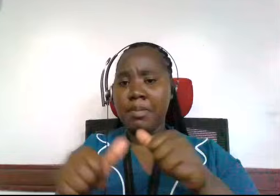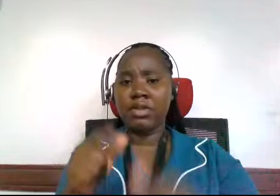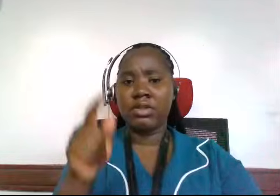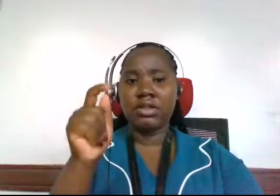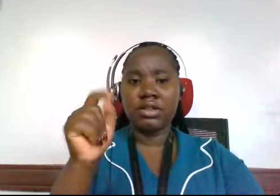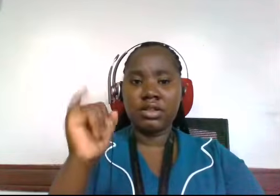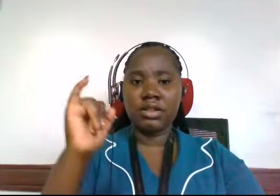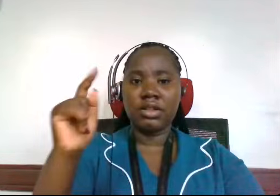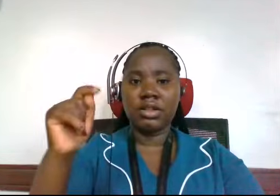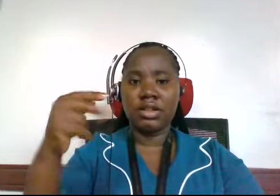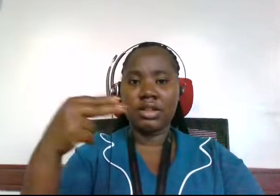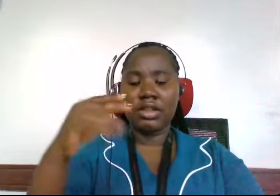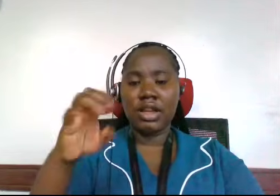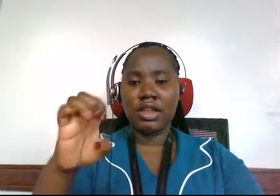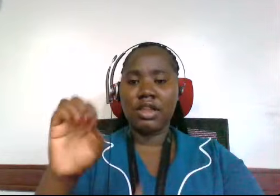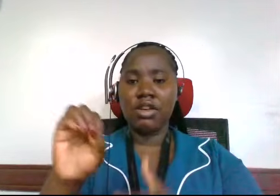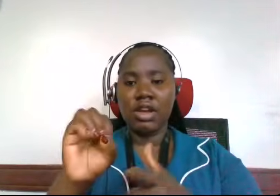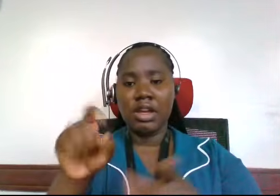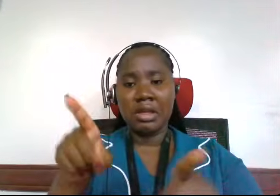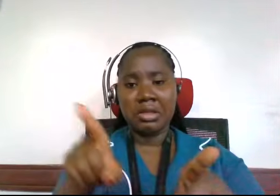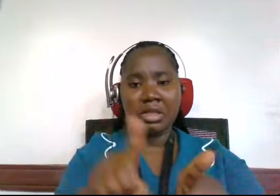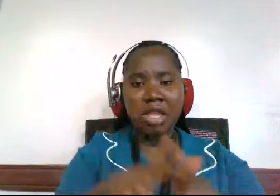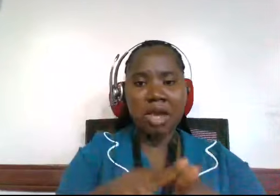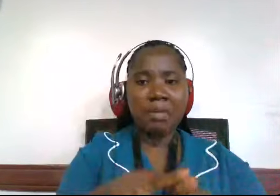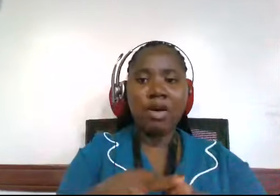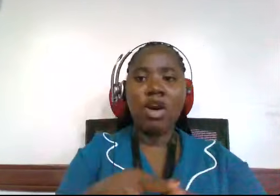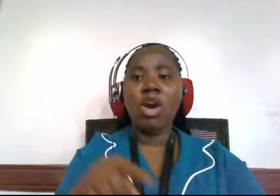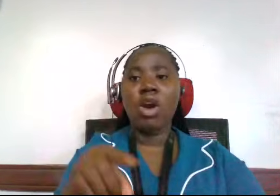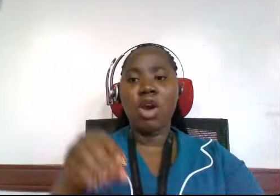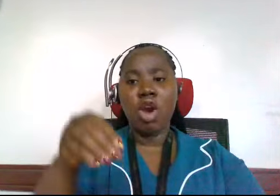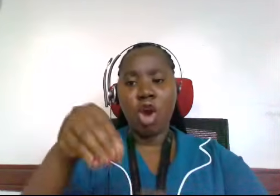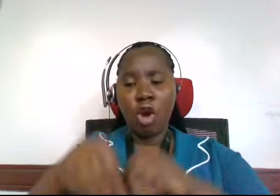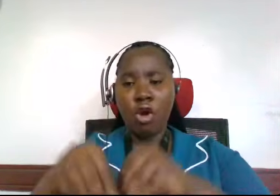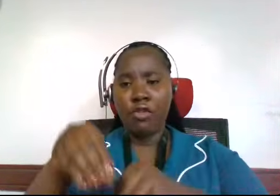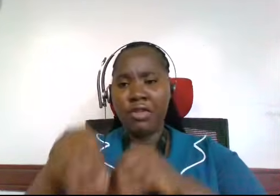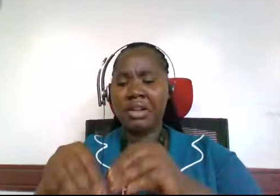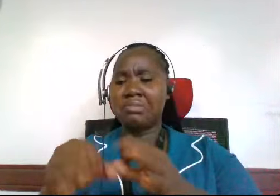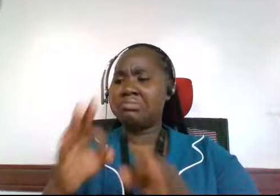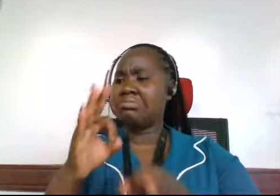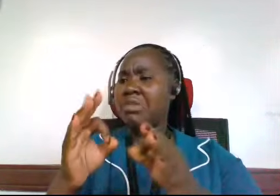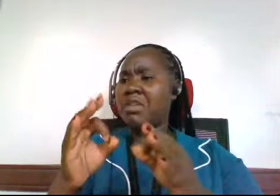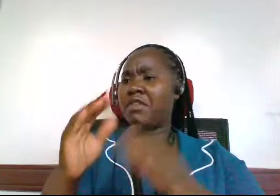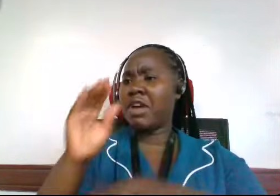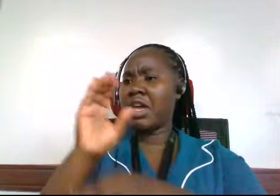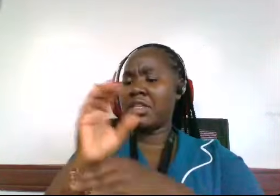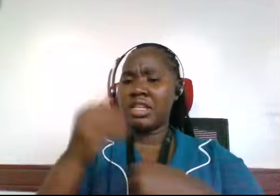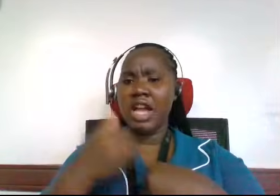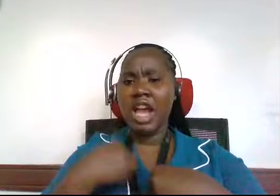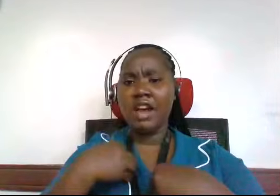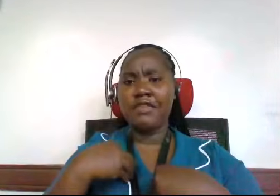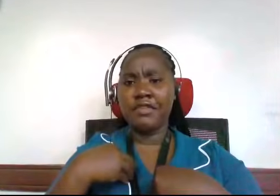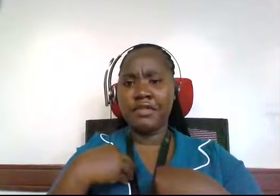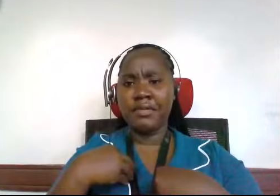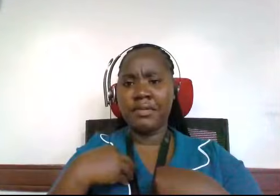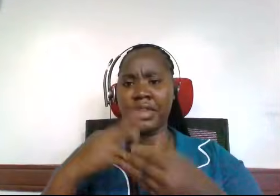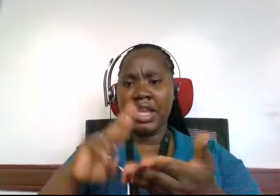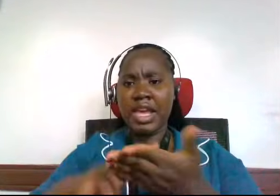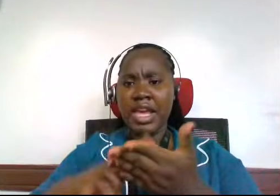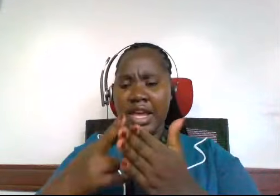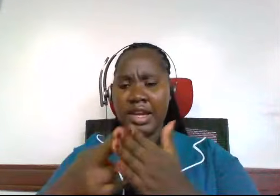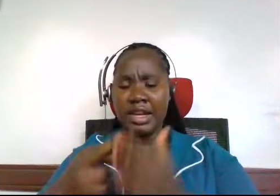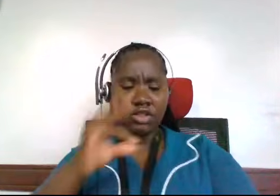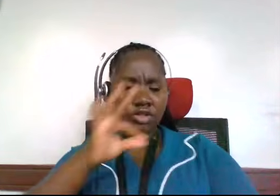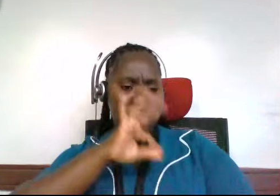offertory, which is exempted. Supposing a church has a rental income, is that rental income